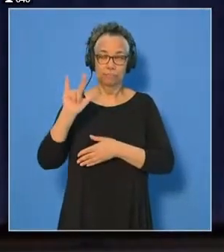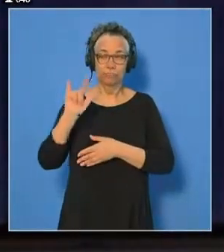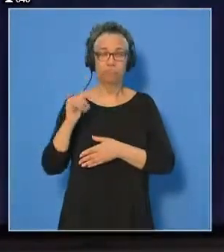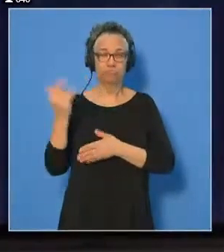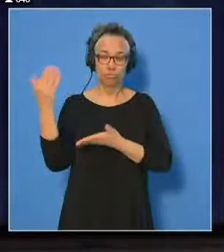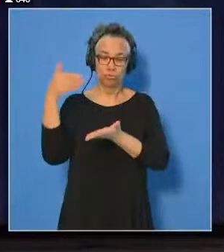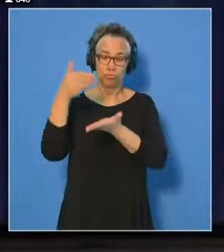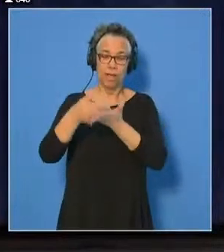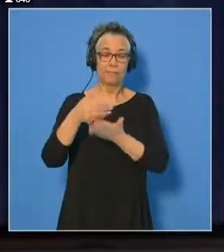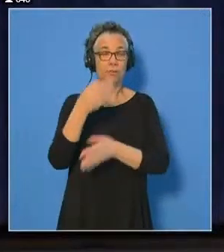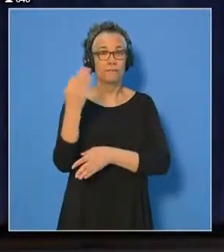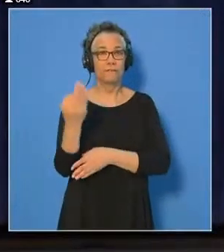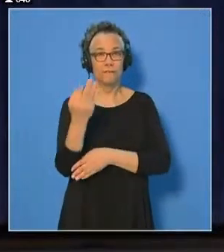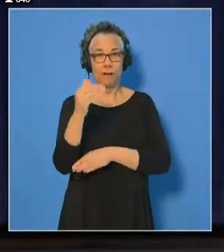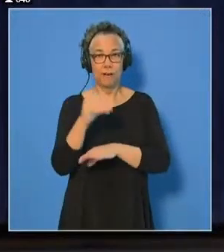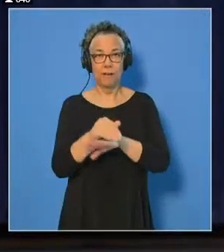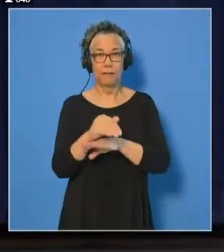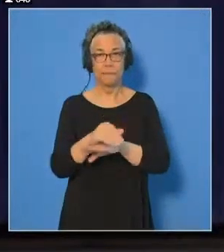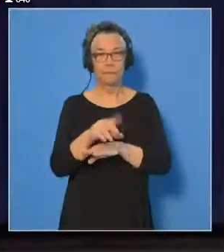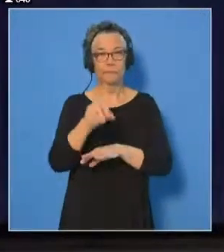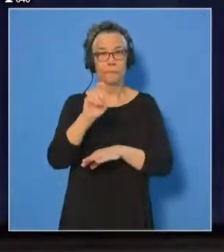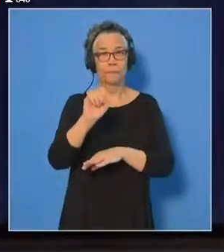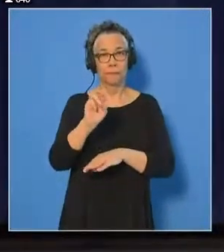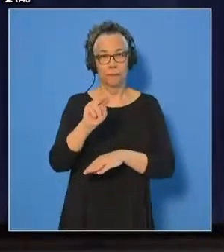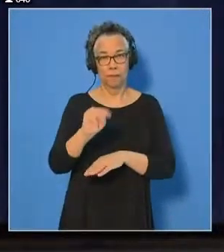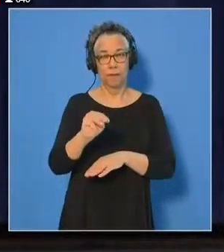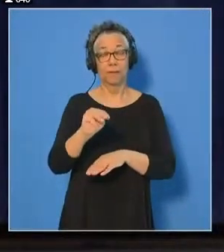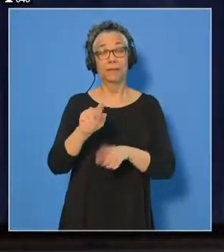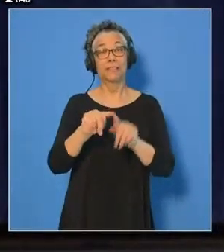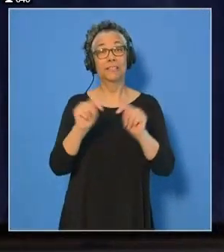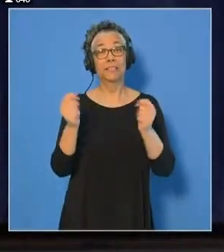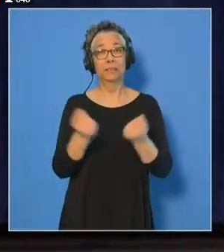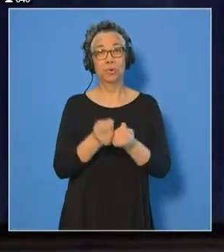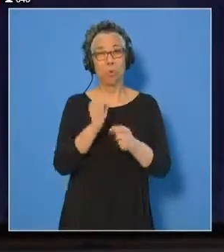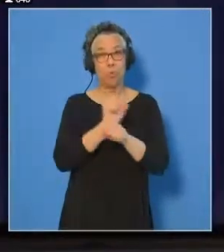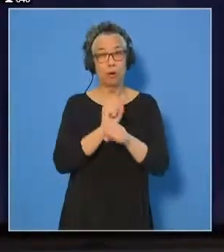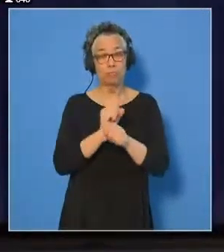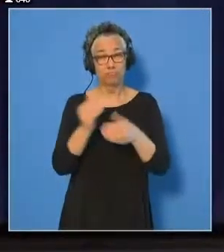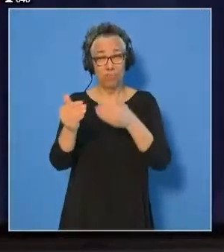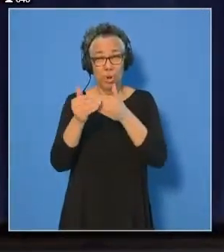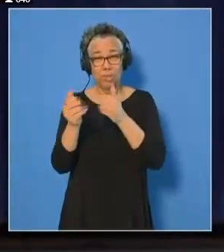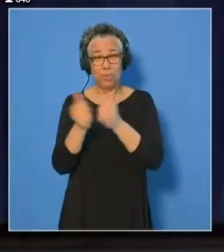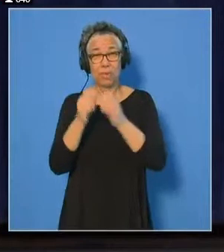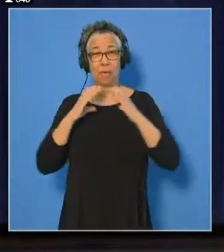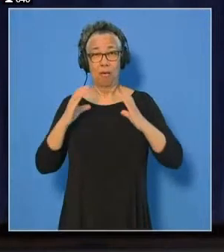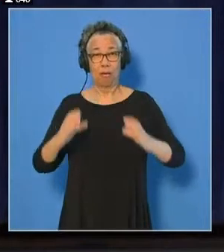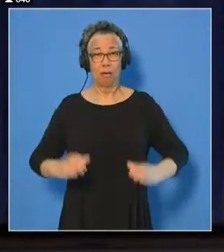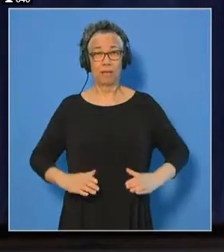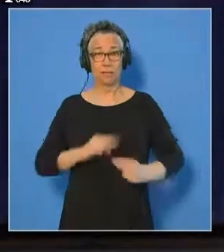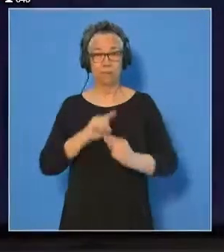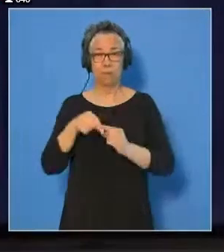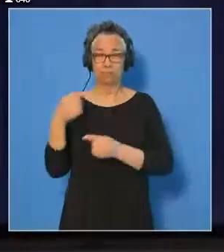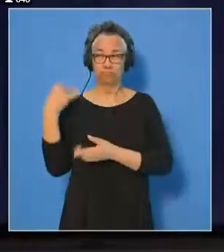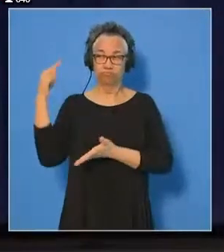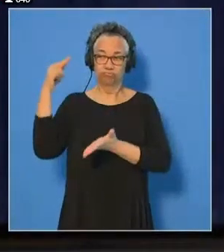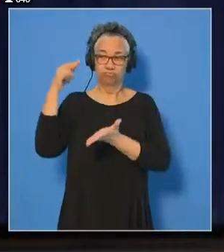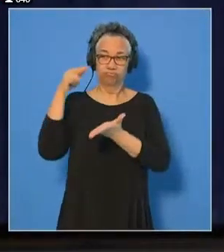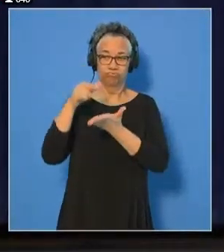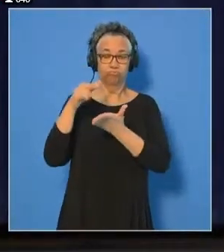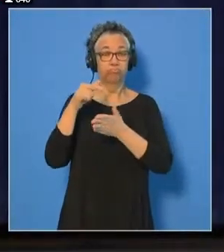Friday evening. The Durham team will work closely with the Customs Department regarding the landing process. Please